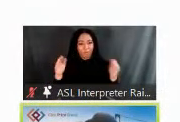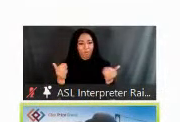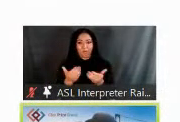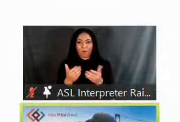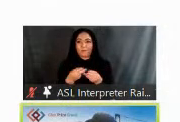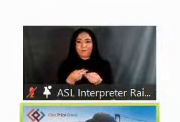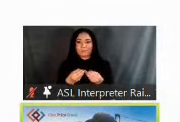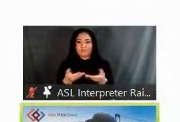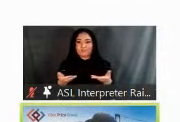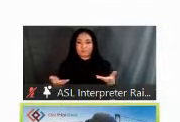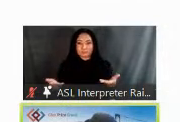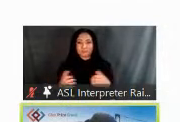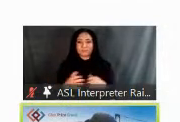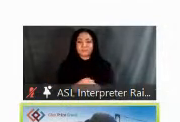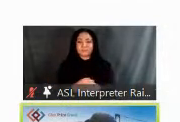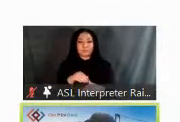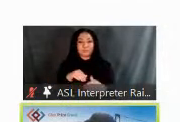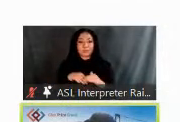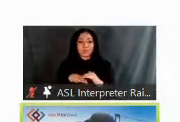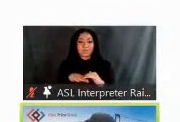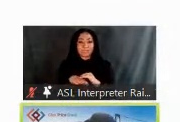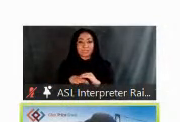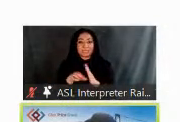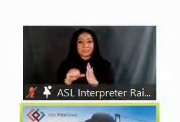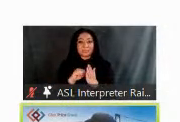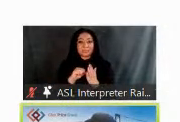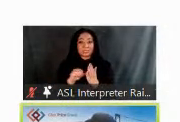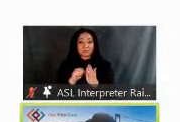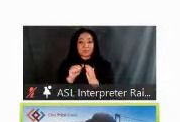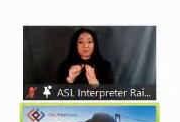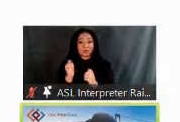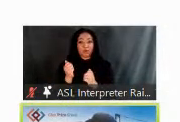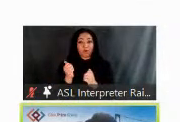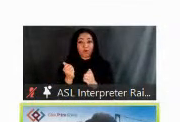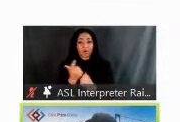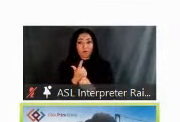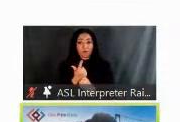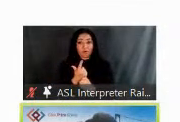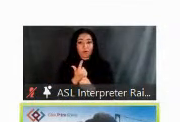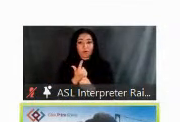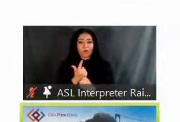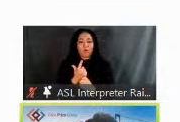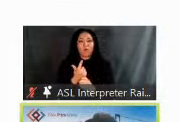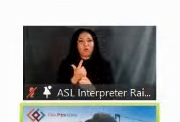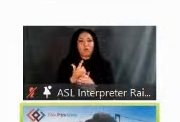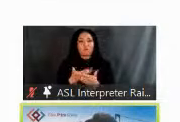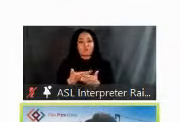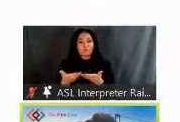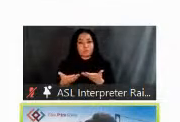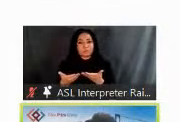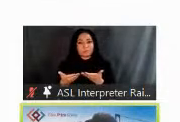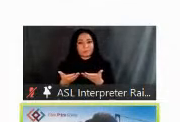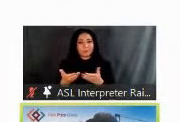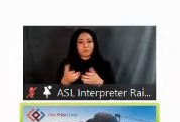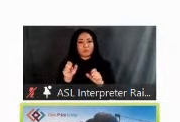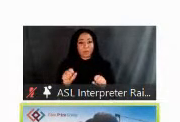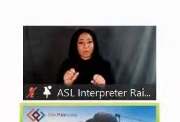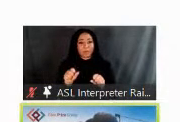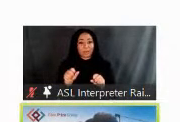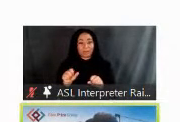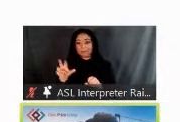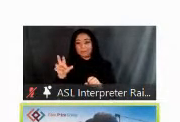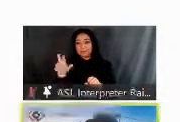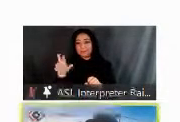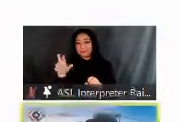that contains all the links to the platforms mentioned, scan the QR code on the slide or